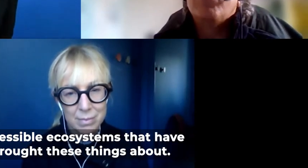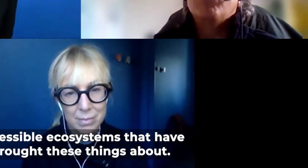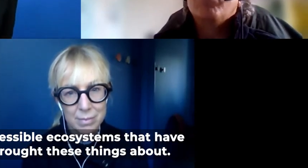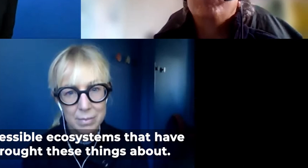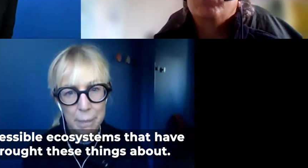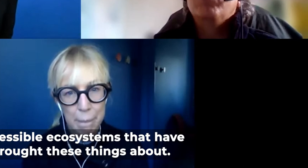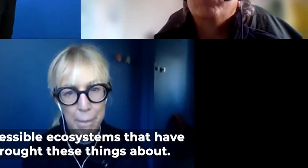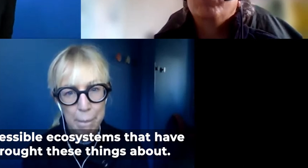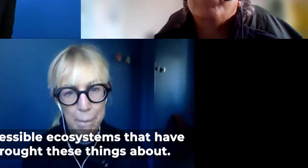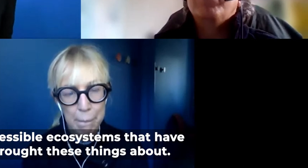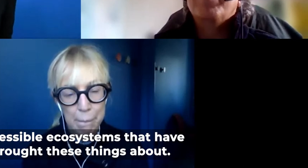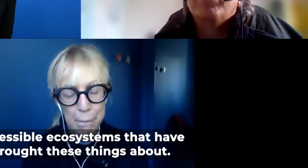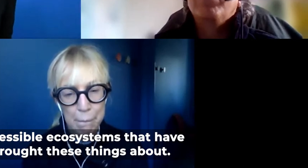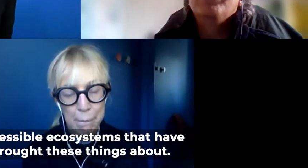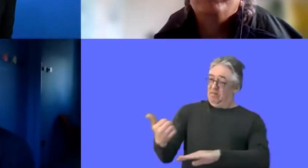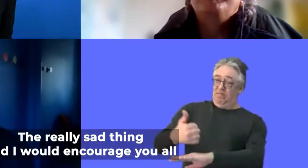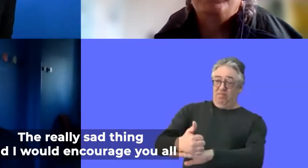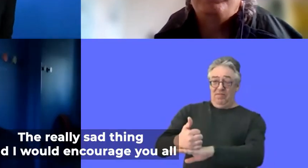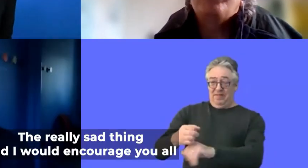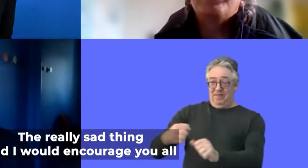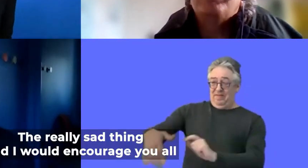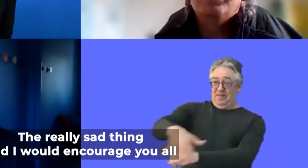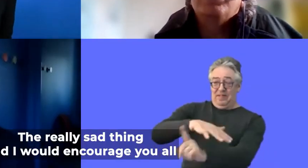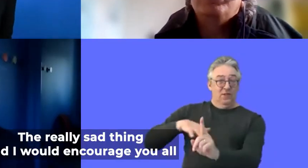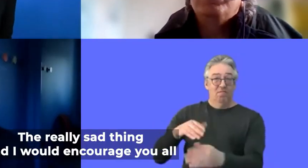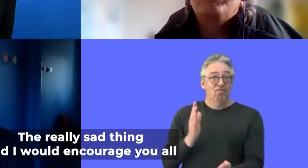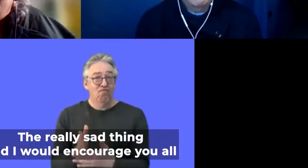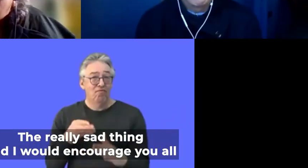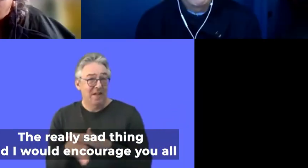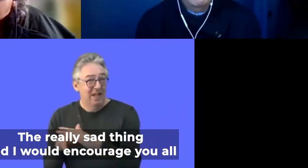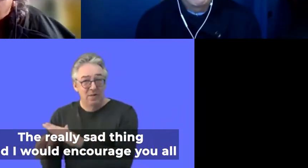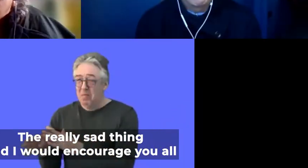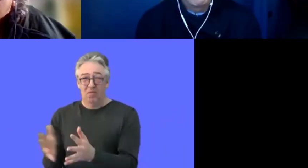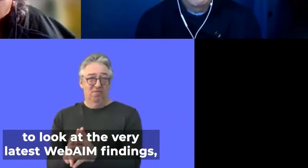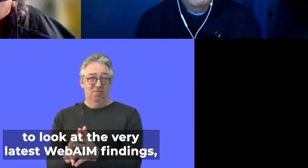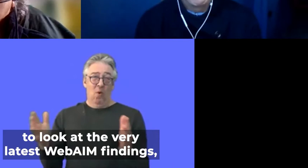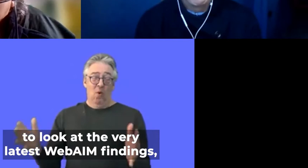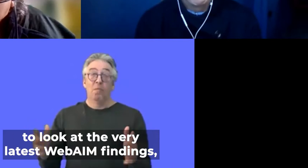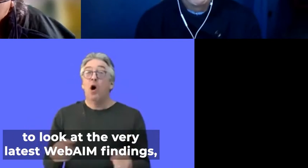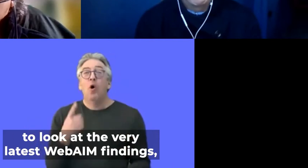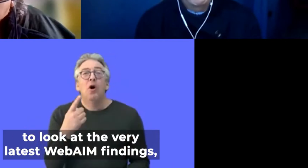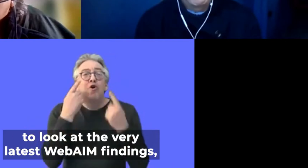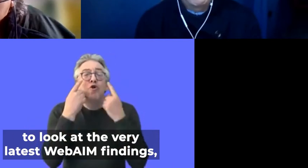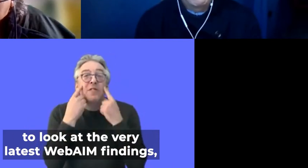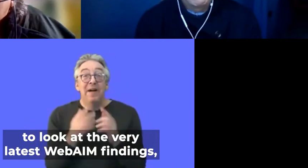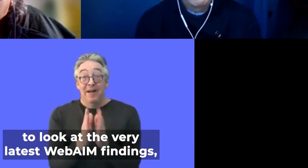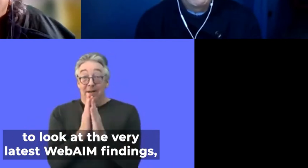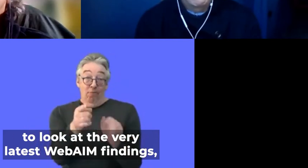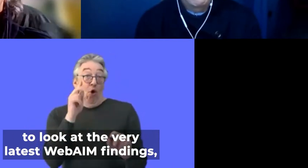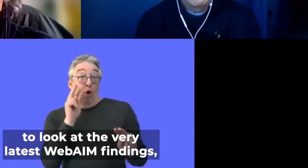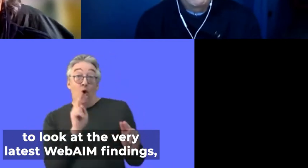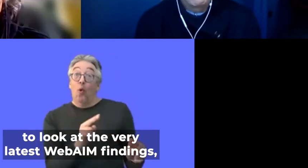accessible ecosystems that have brought these things about. The really sad thing, and I would encourage you all to look at the very latest